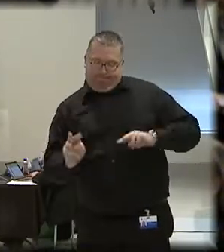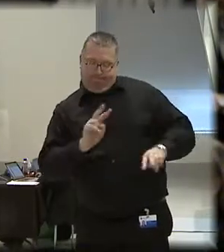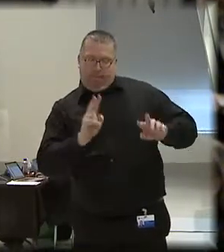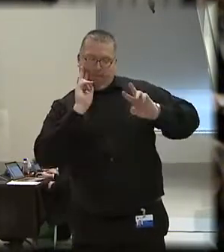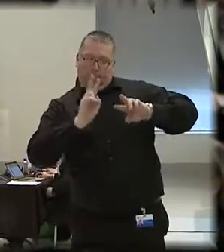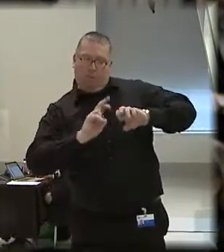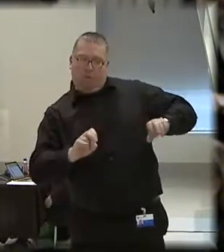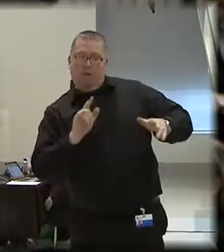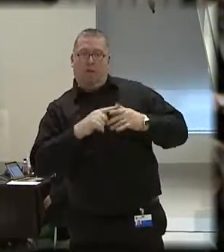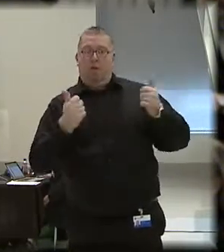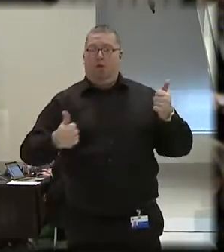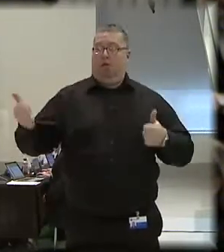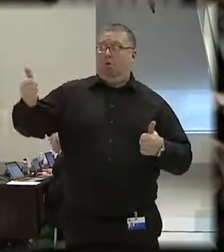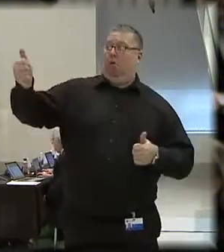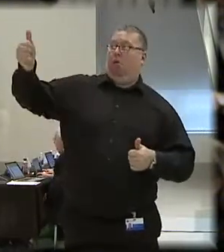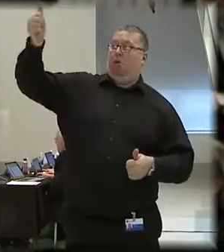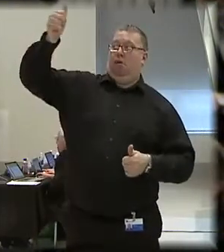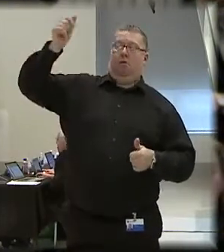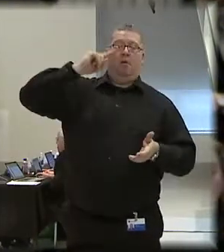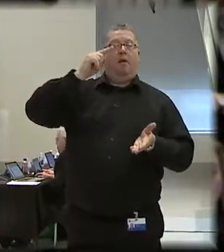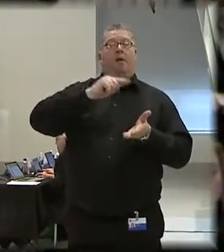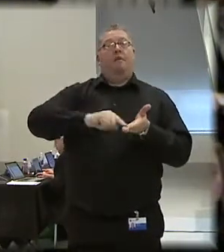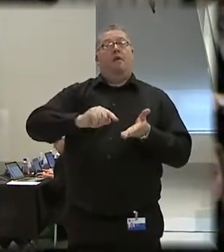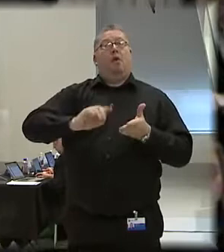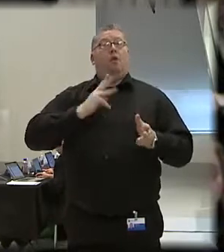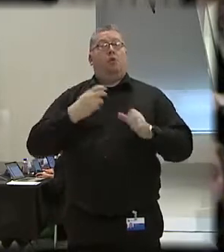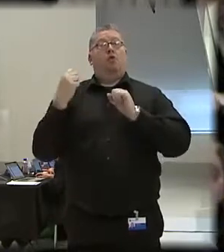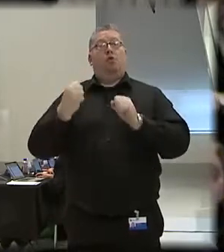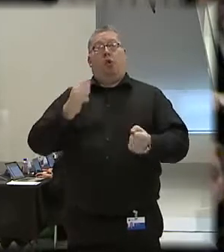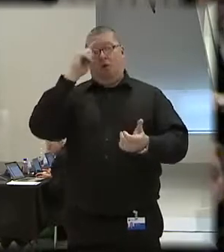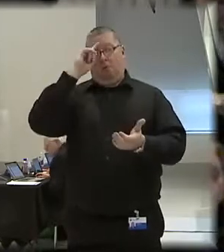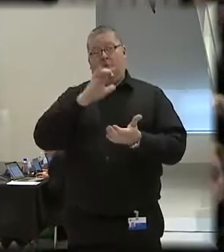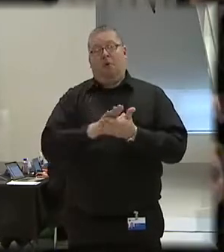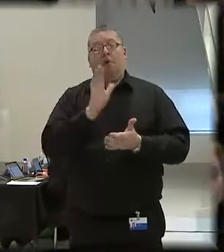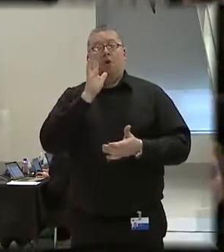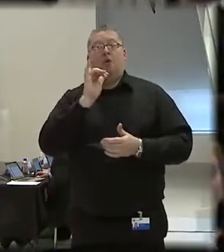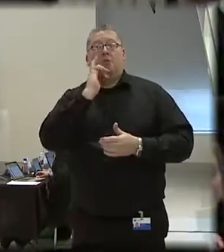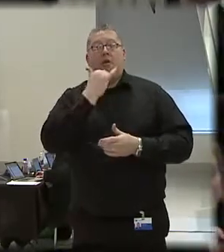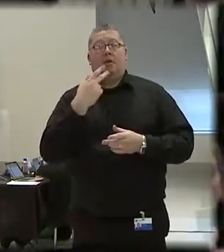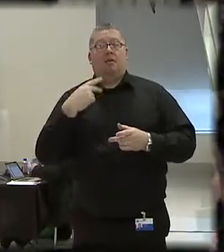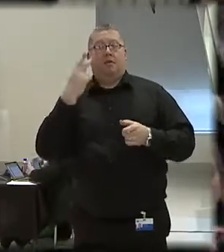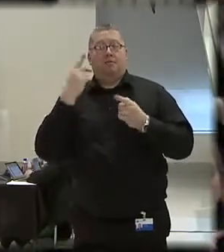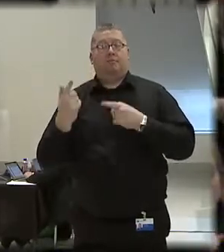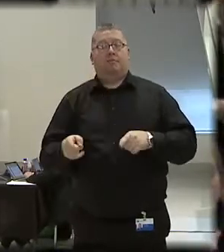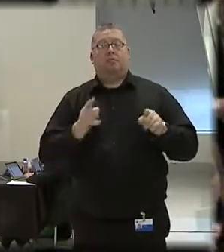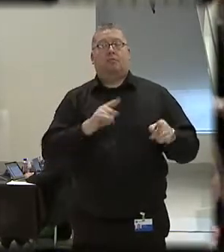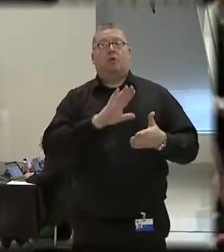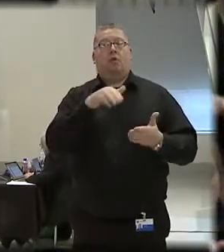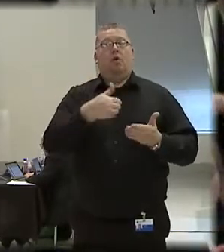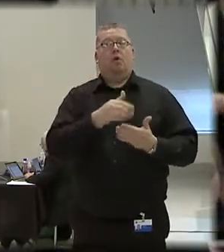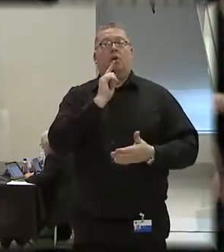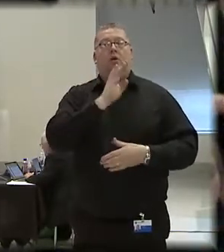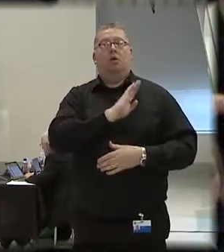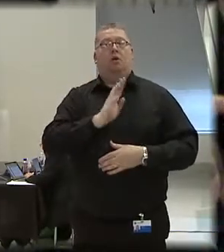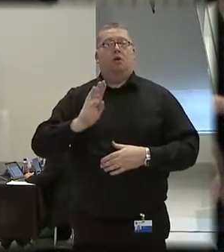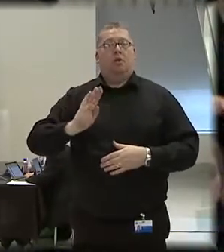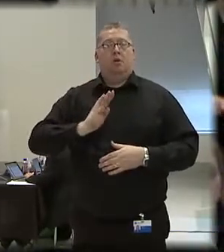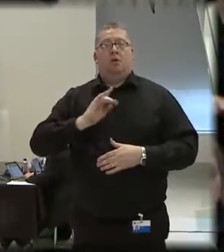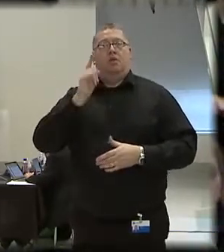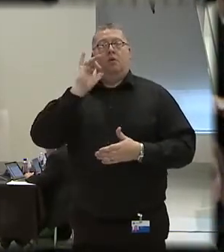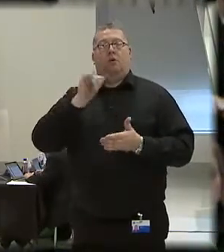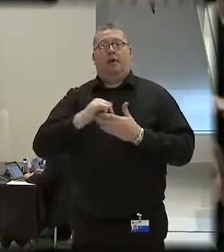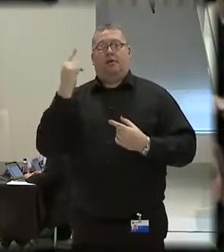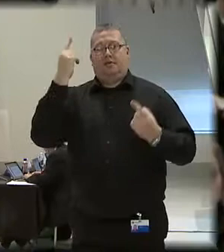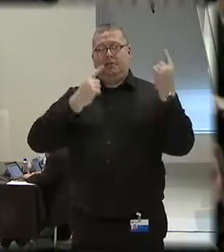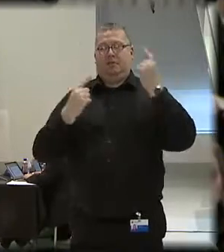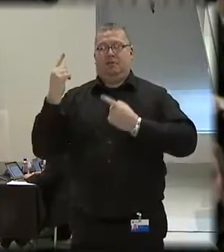another level of investigation. We strongly believe that it would be a mistake to add in yet another level of bureaucracy based on political considerations